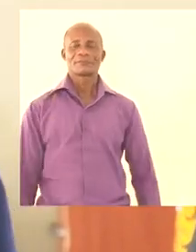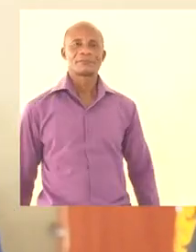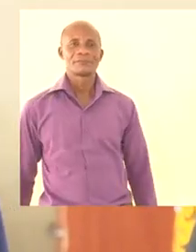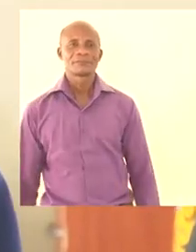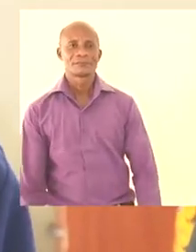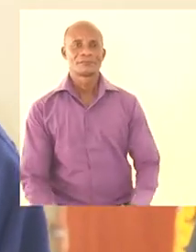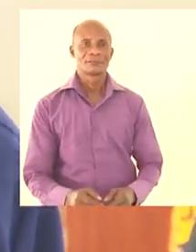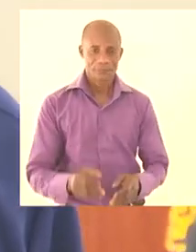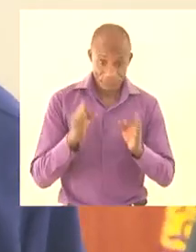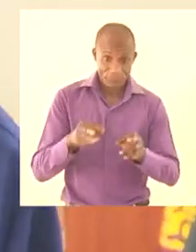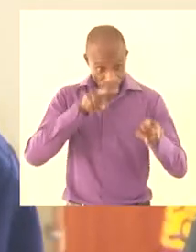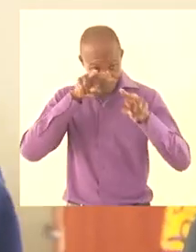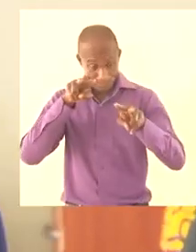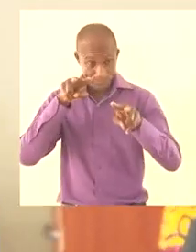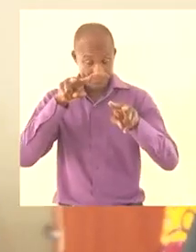Father,